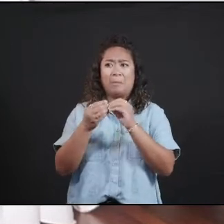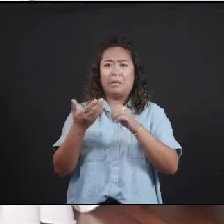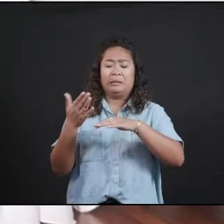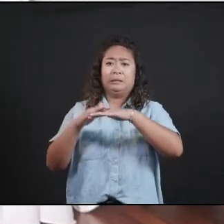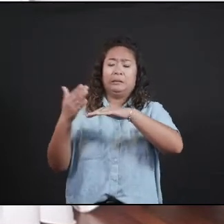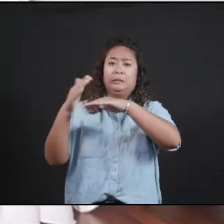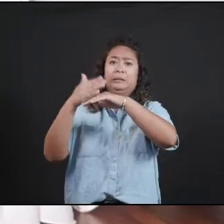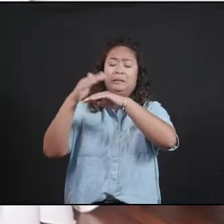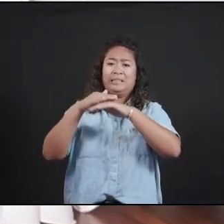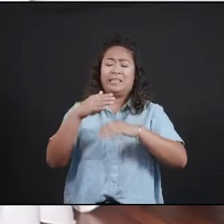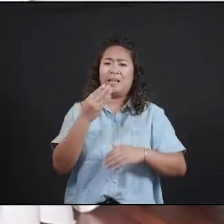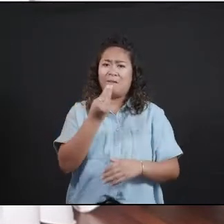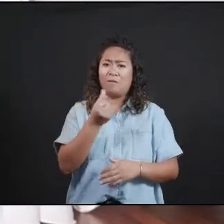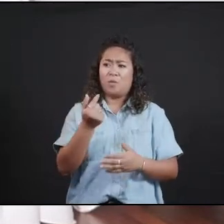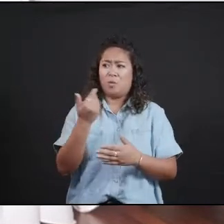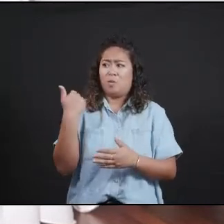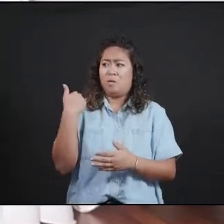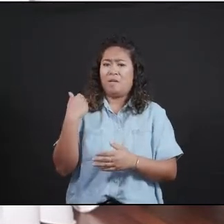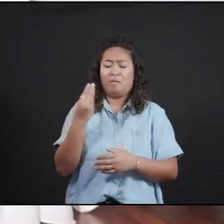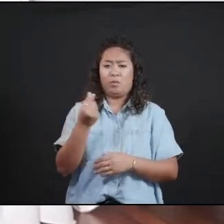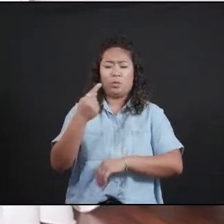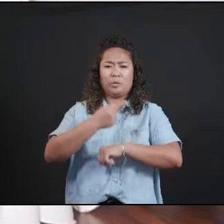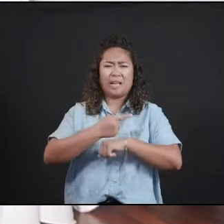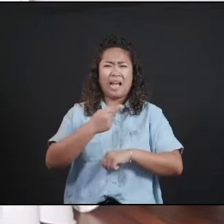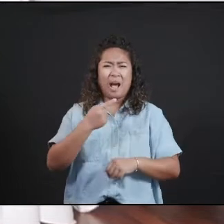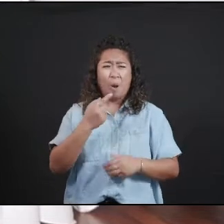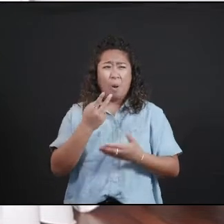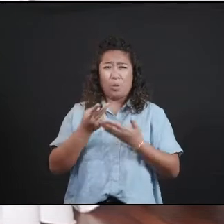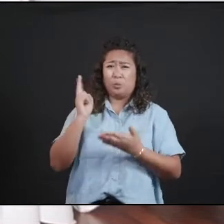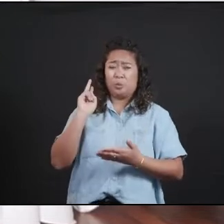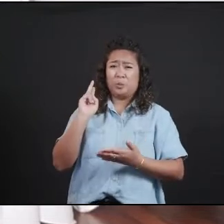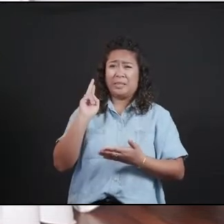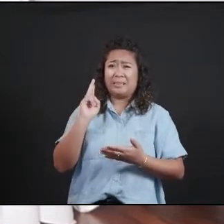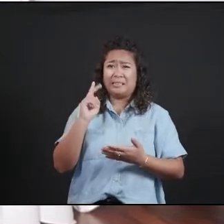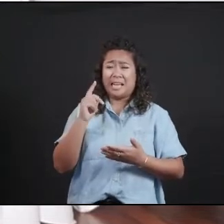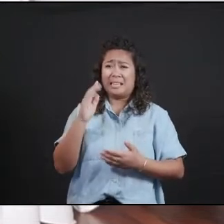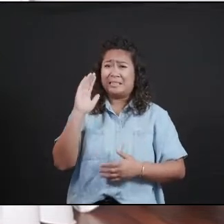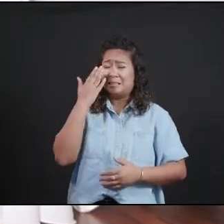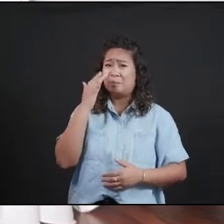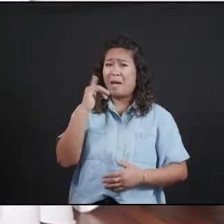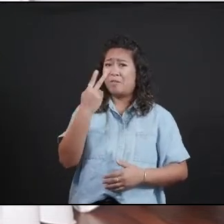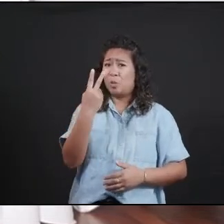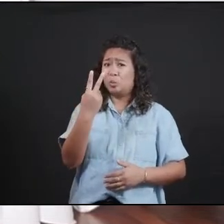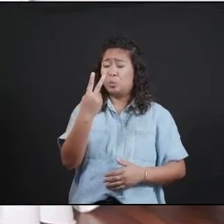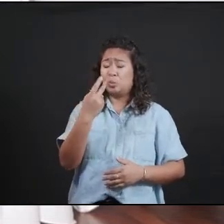Thank you so much, Governor. Thank you, Sarah. Next question.